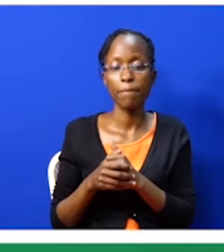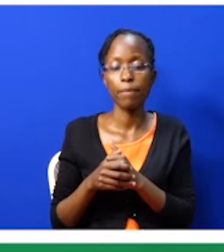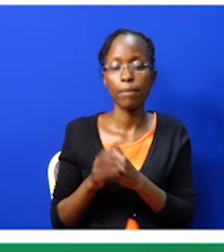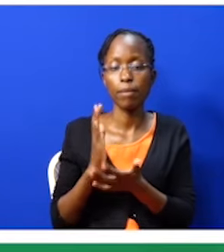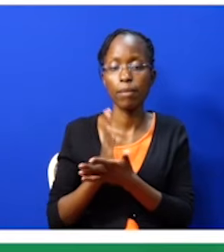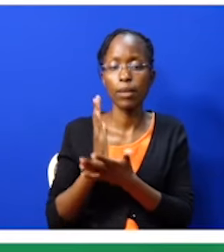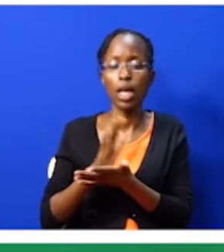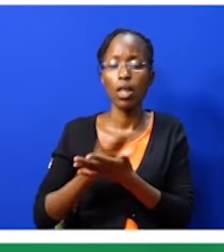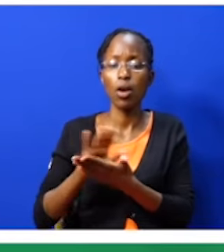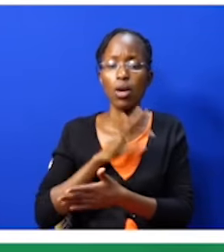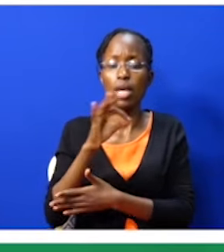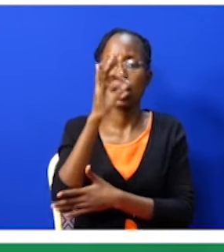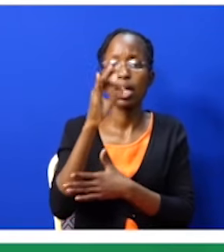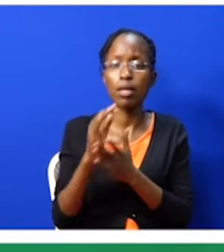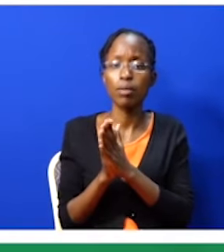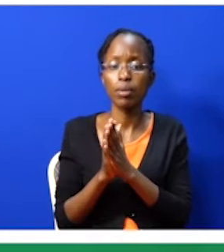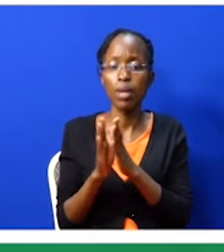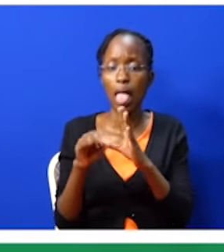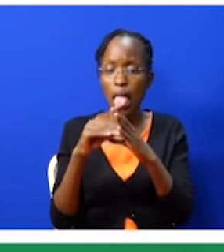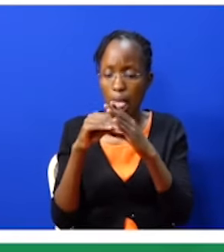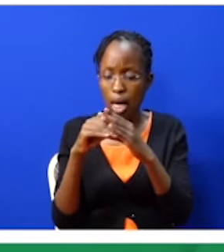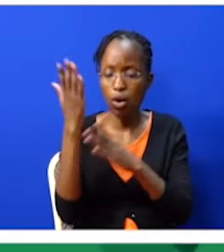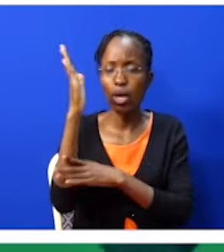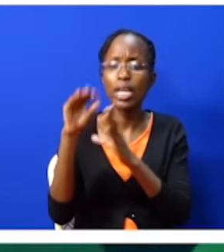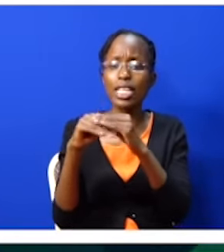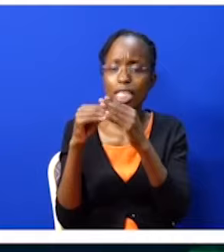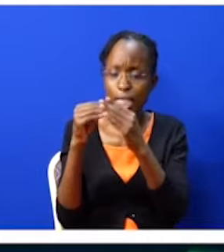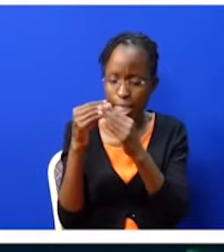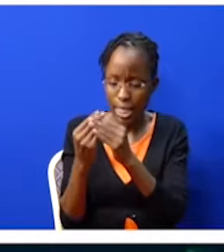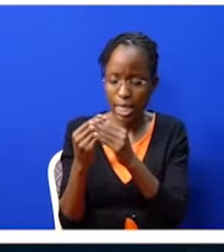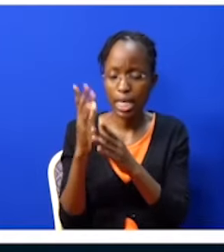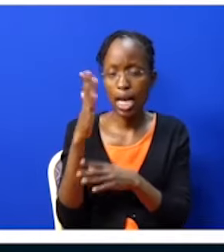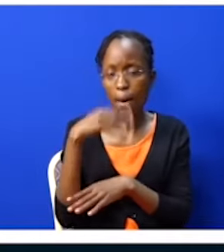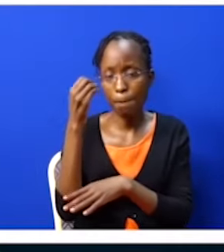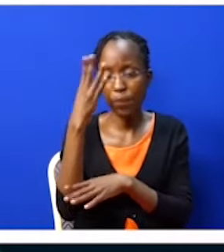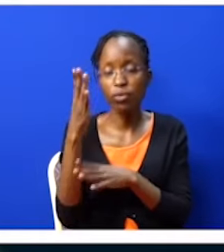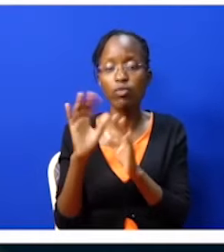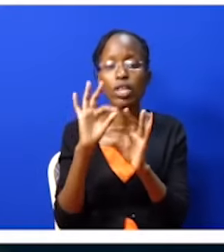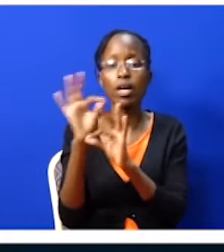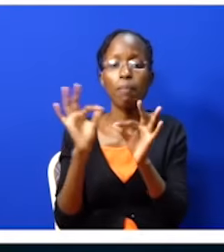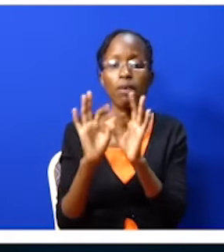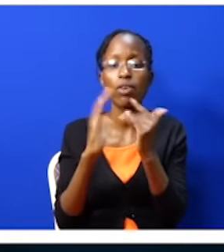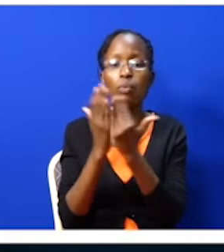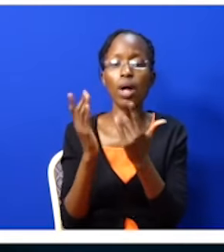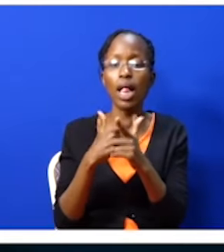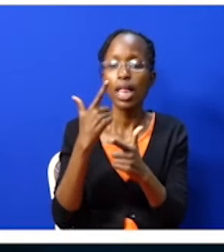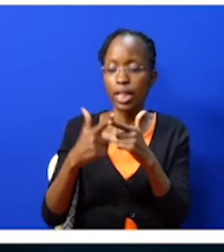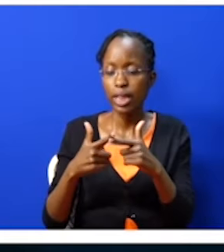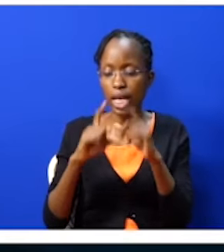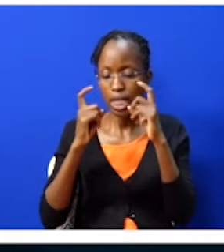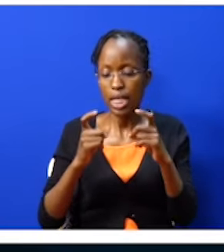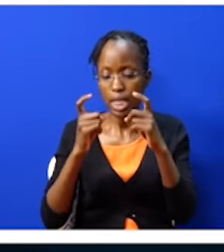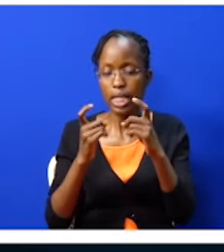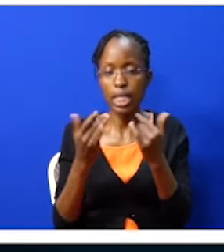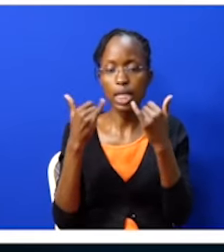ruach had created a really good world, humans have given in to evil. They've unleashed chaos into it through their injustice. A